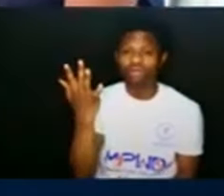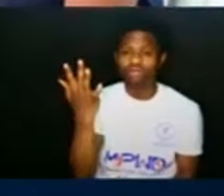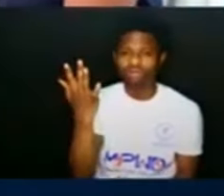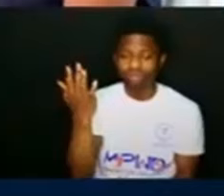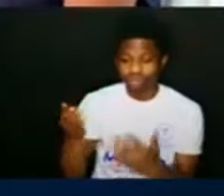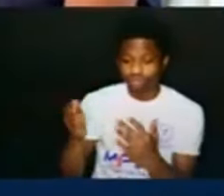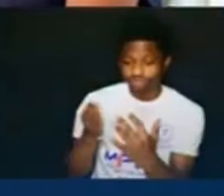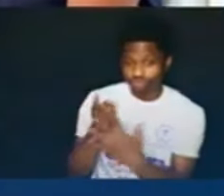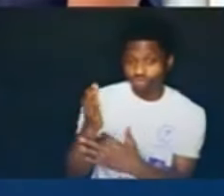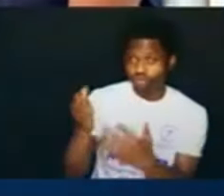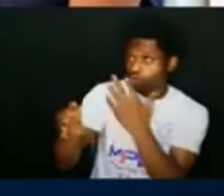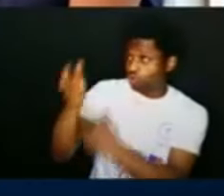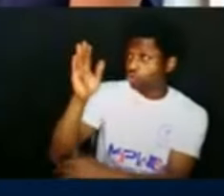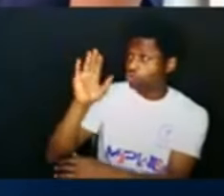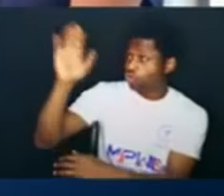the Spirit of God,